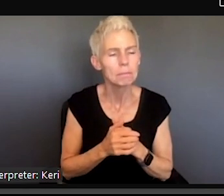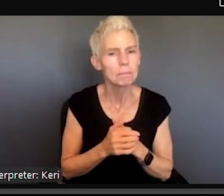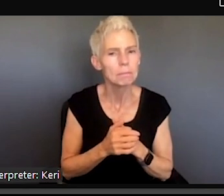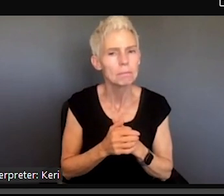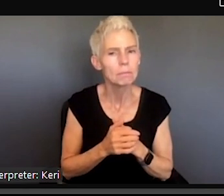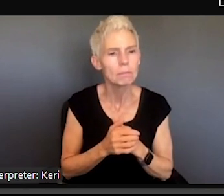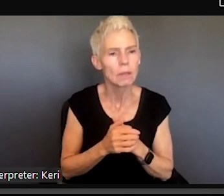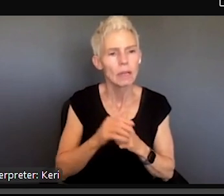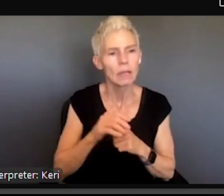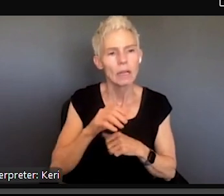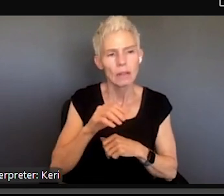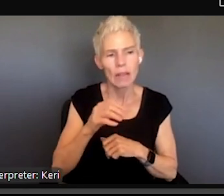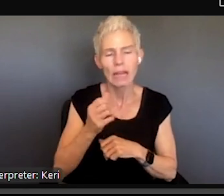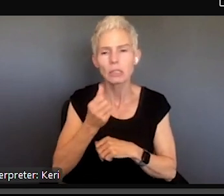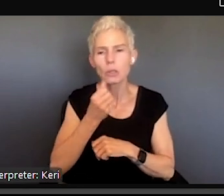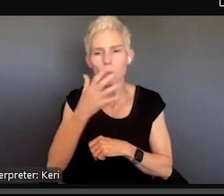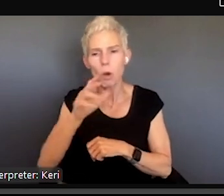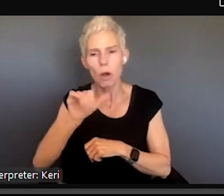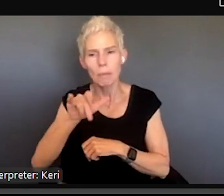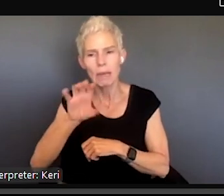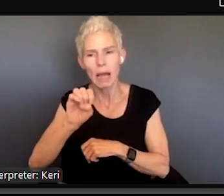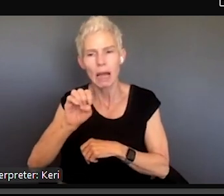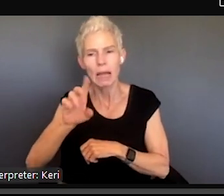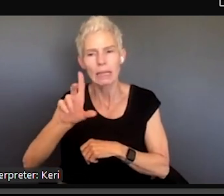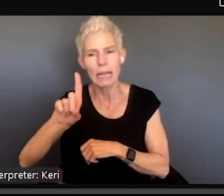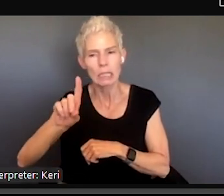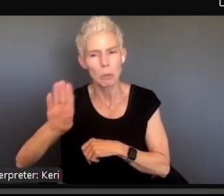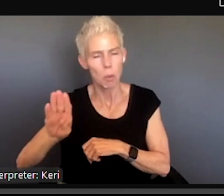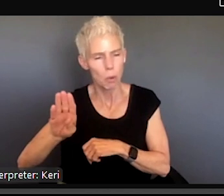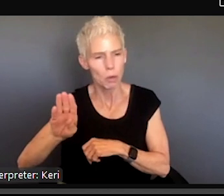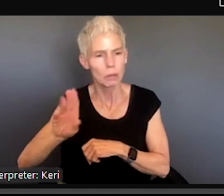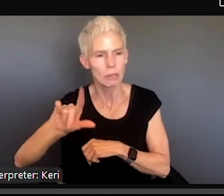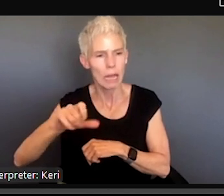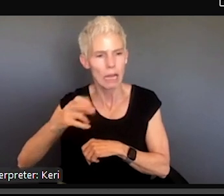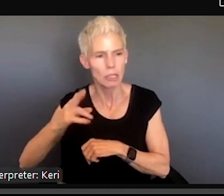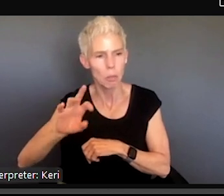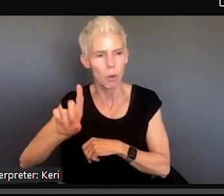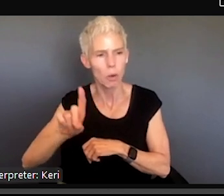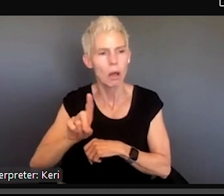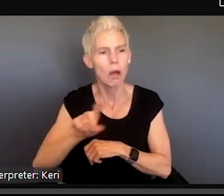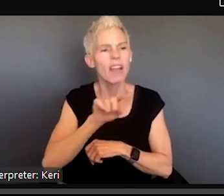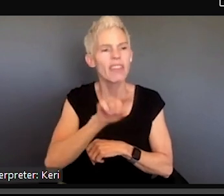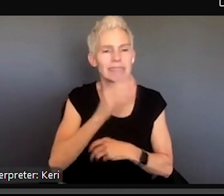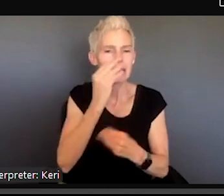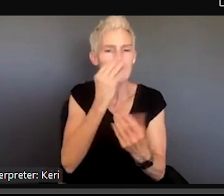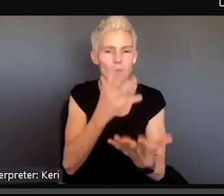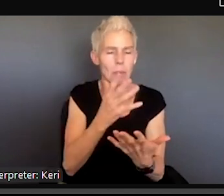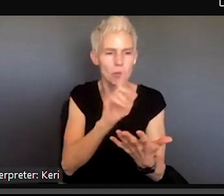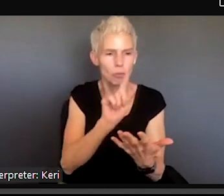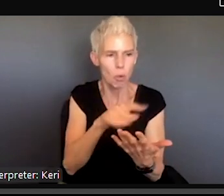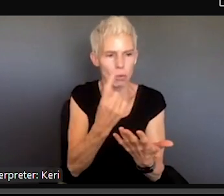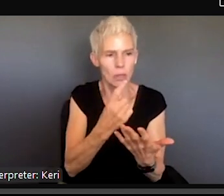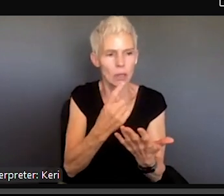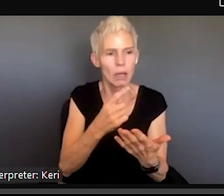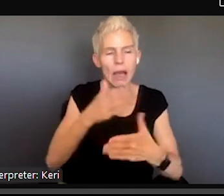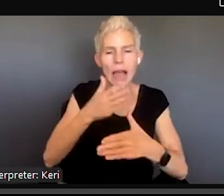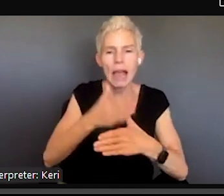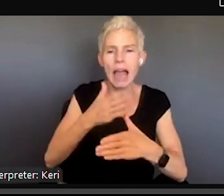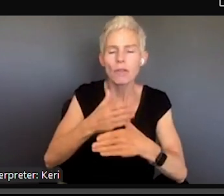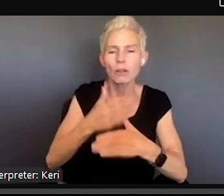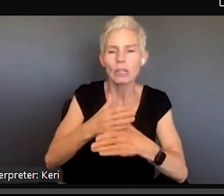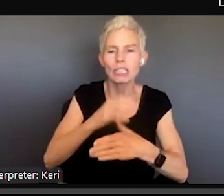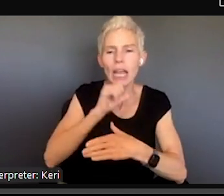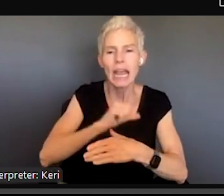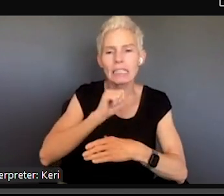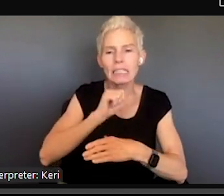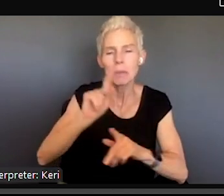So that's our Pure Warmline dashboard again. And oh, this is just some information. This is our average age of callers. We have a